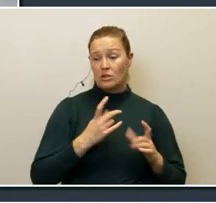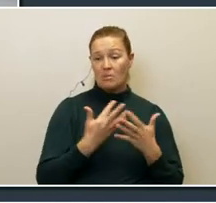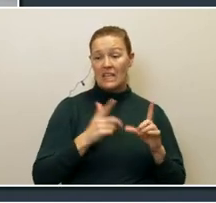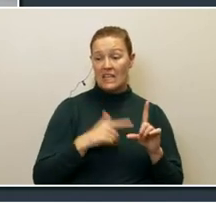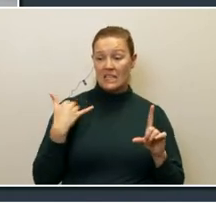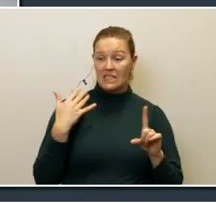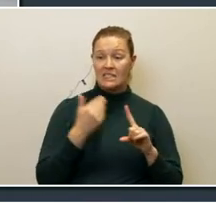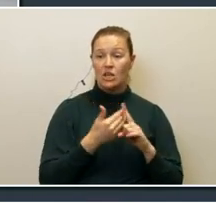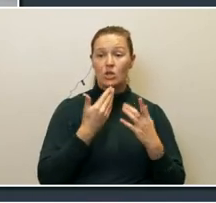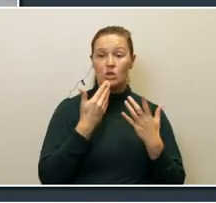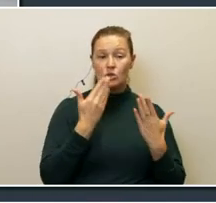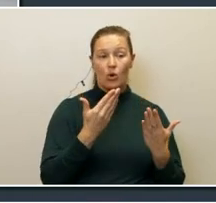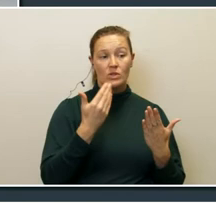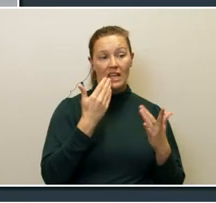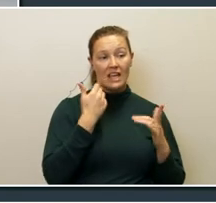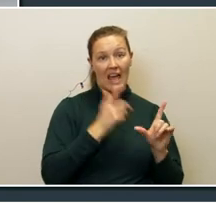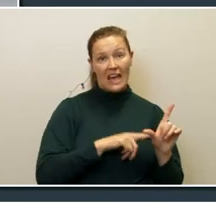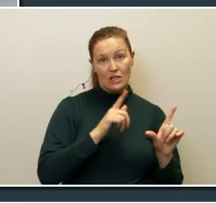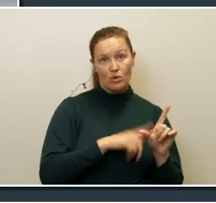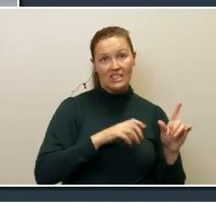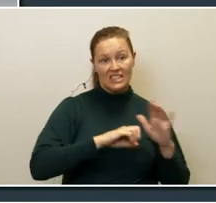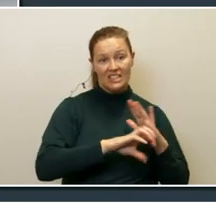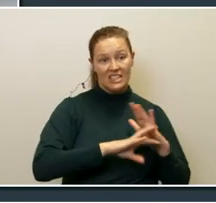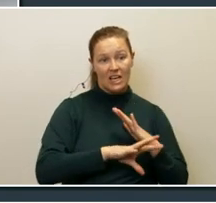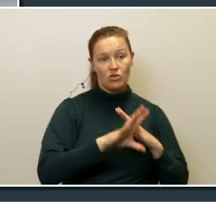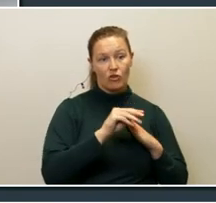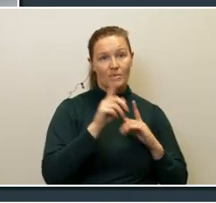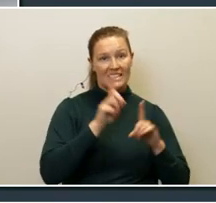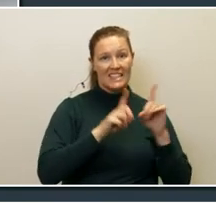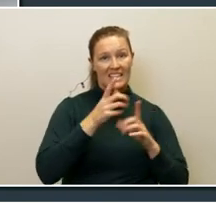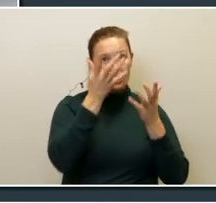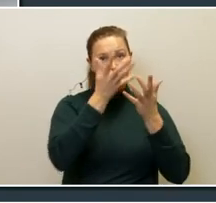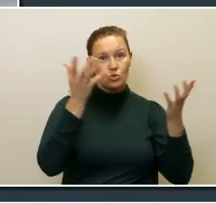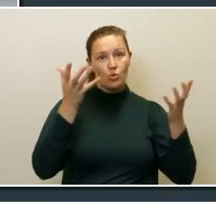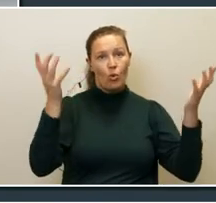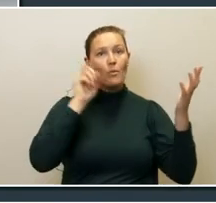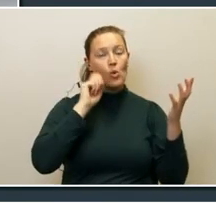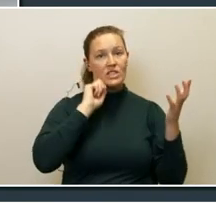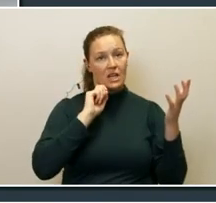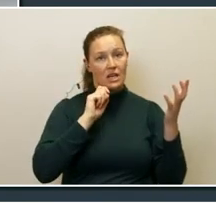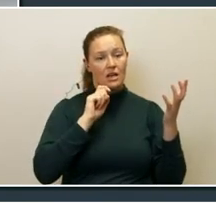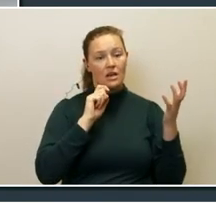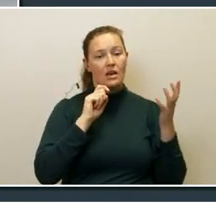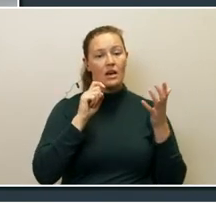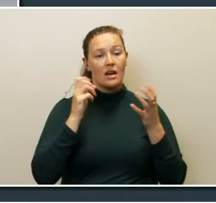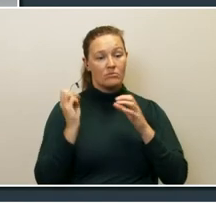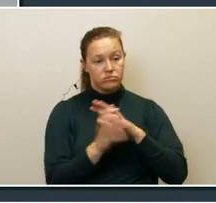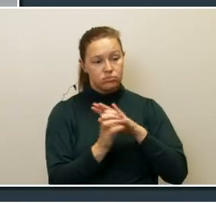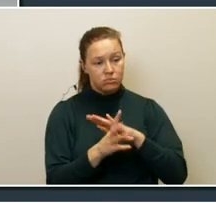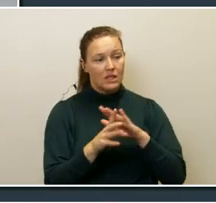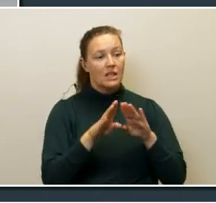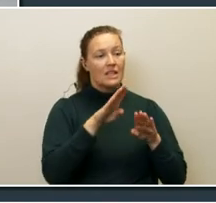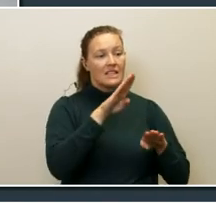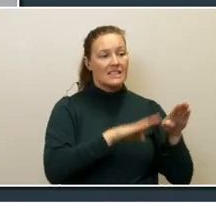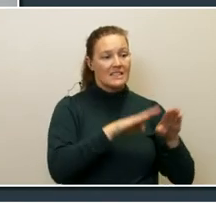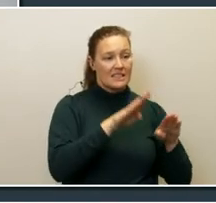the annual discharge of contaminants in urban stormwater is similar to the annual discharge of contaminants in